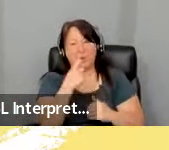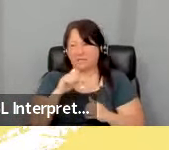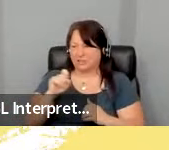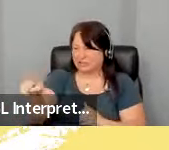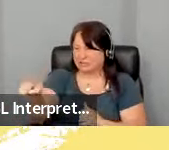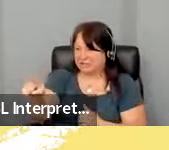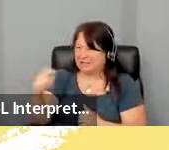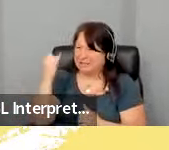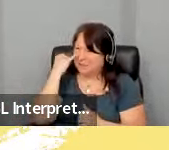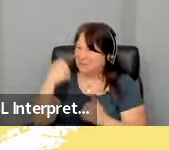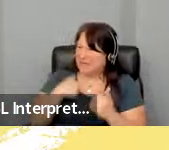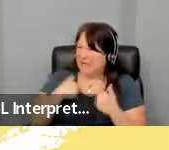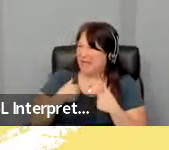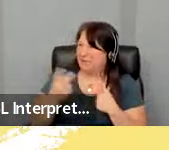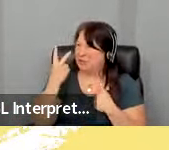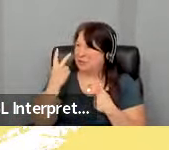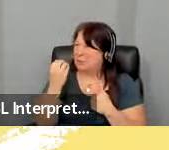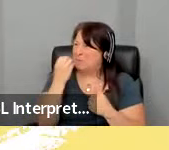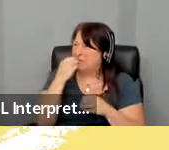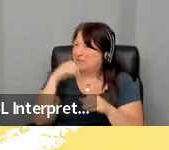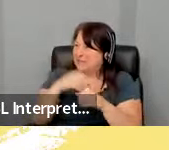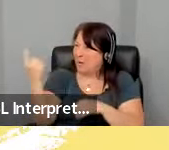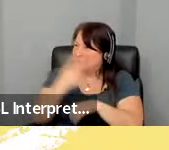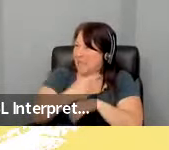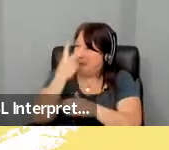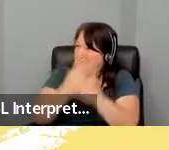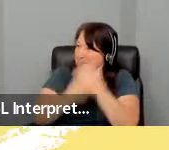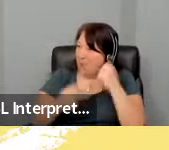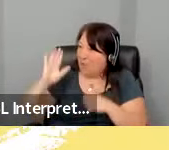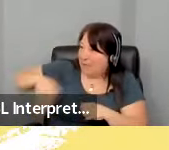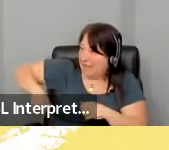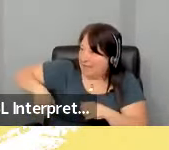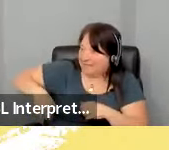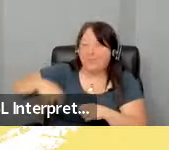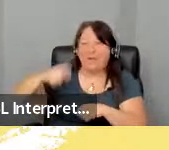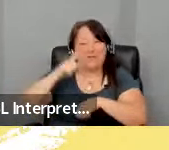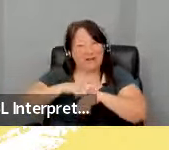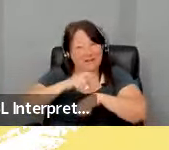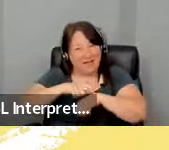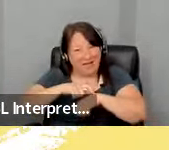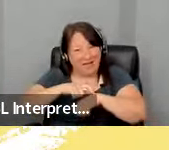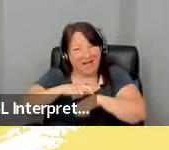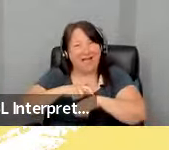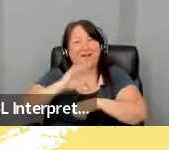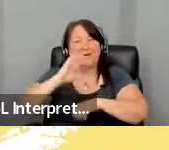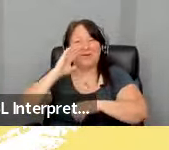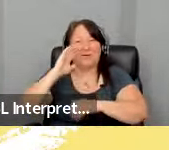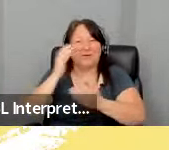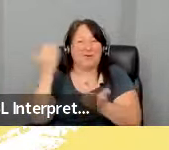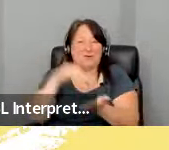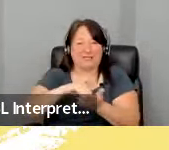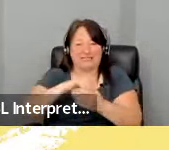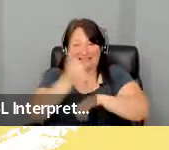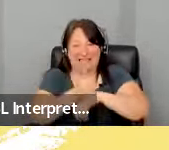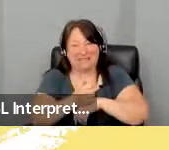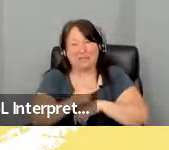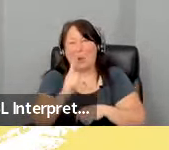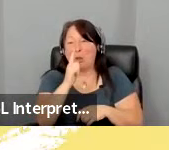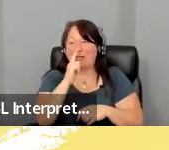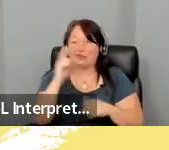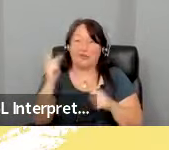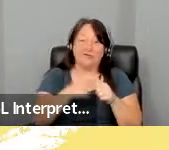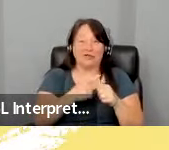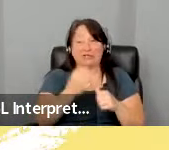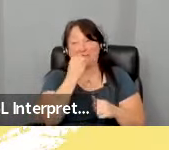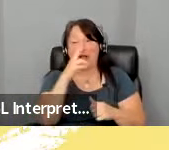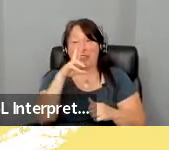I have 2 meals in a day and both are late? The clock does reset. So if your lunch or first meal of the day is 30